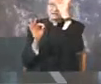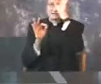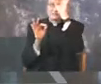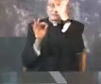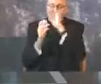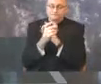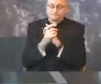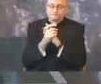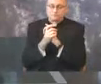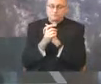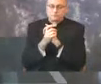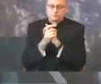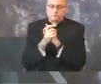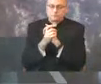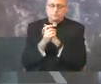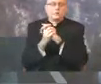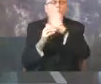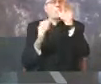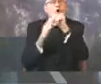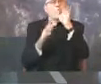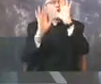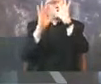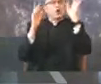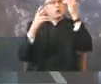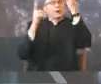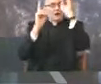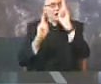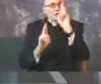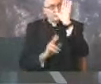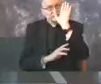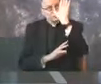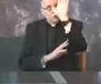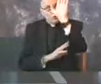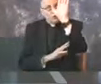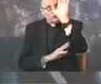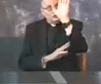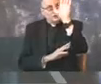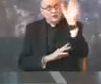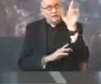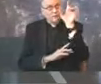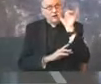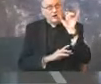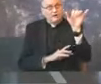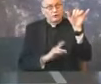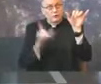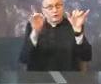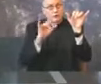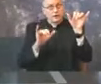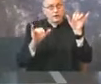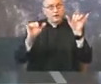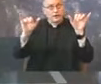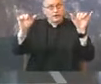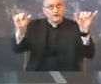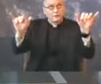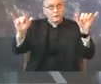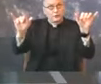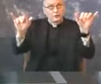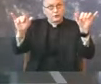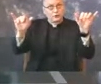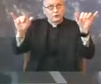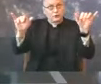Holy Spirit, all glory and honor is yours forever and